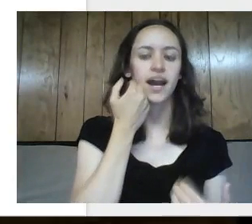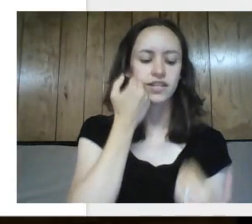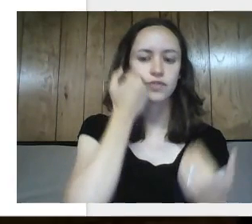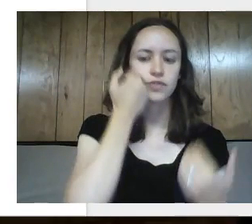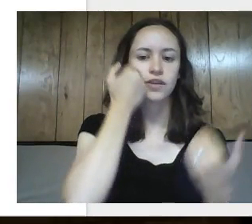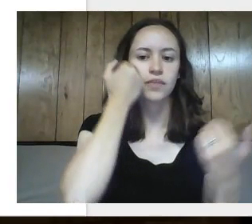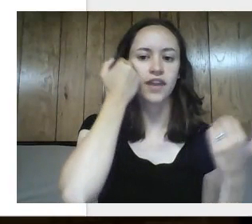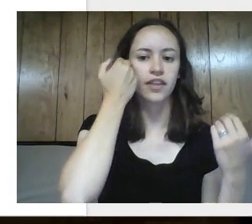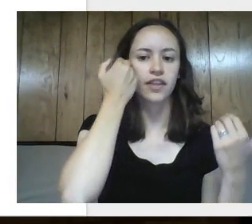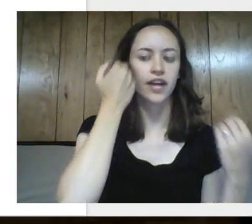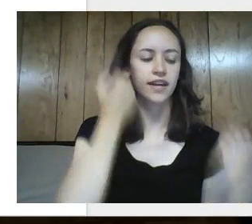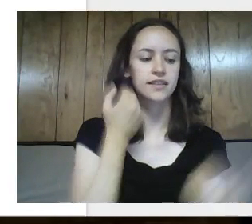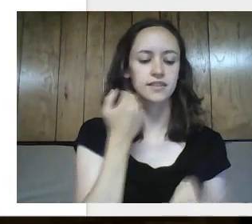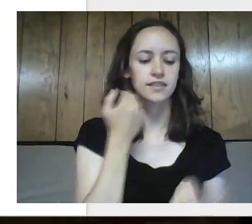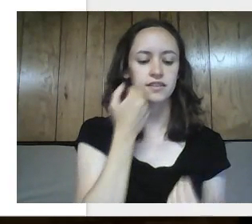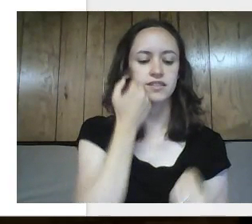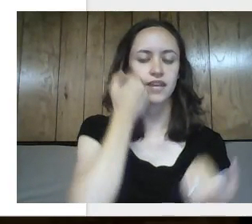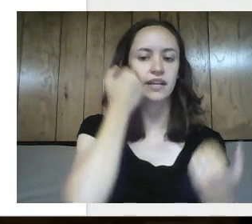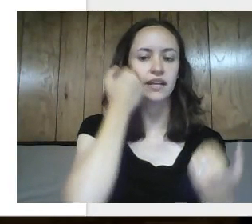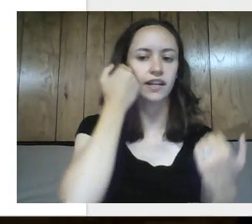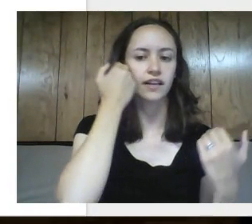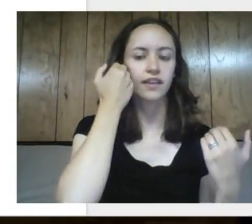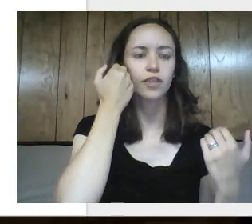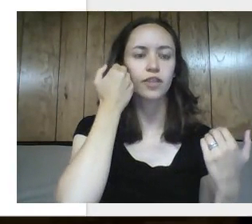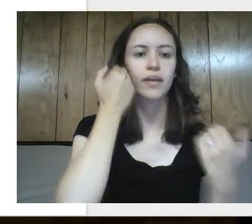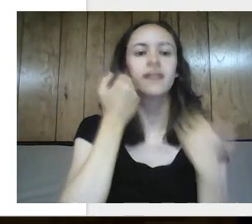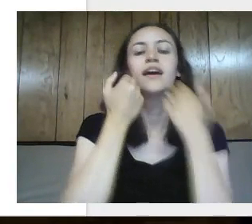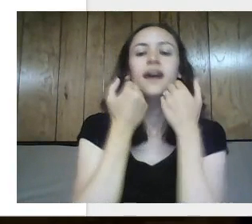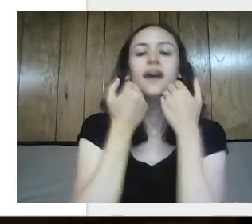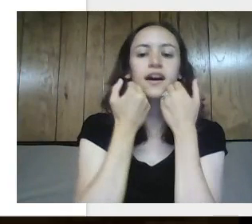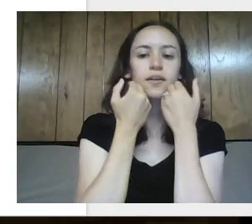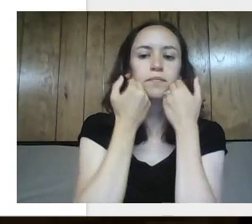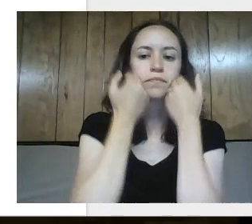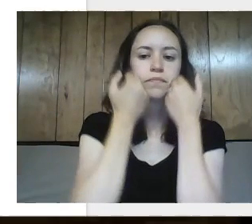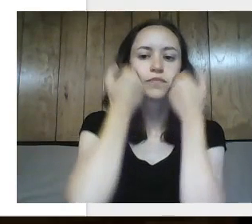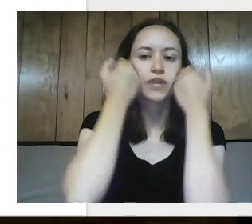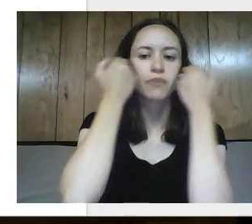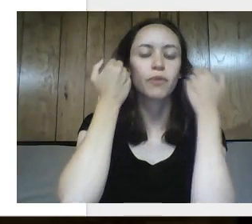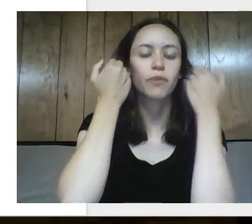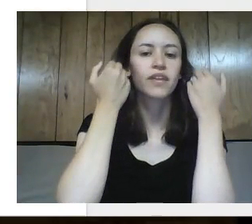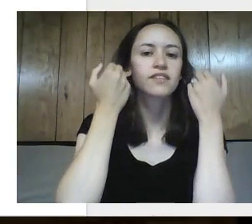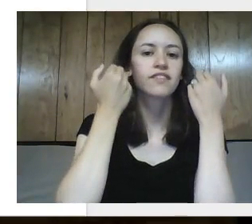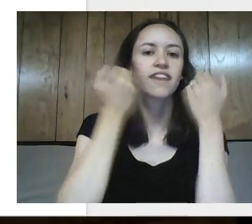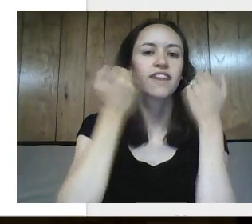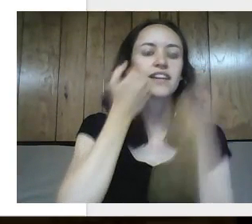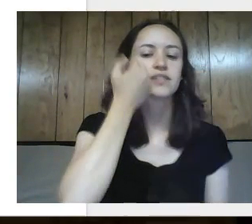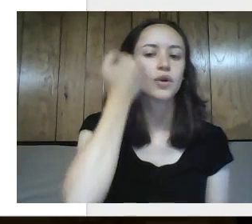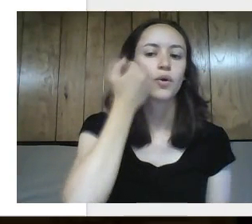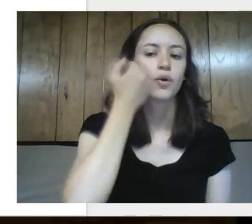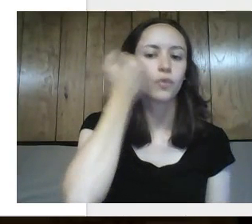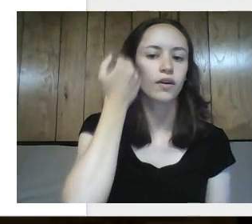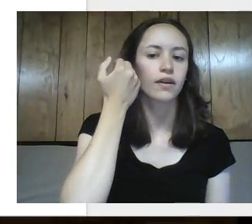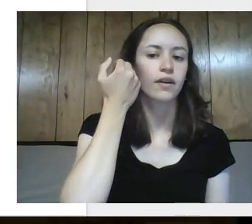And I do it with the other hand down here a little bit. Doing it with both hands on the